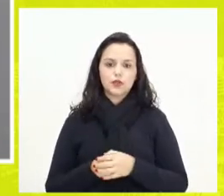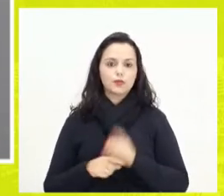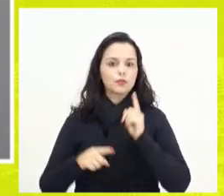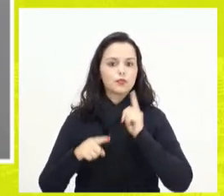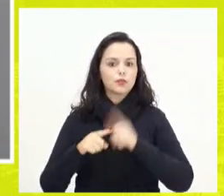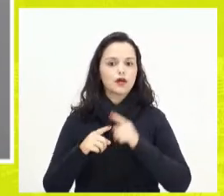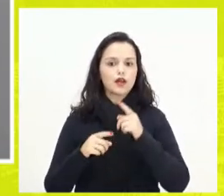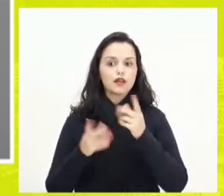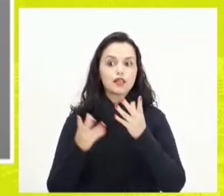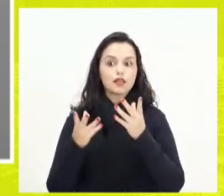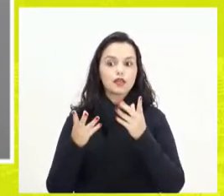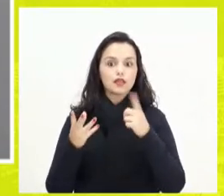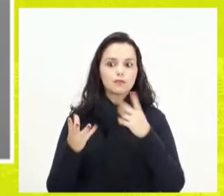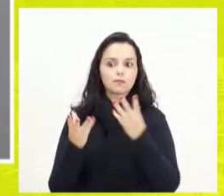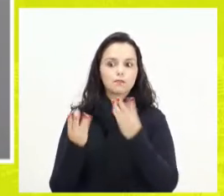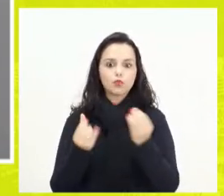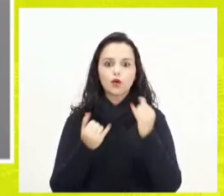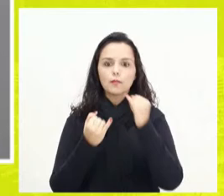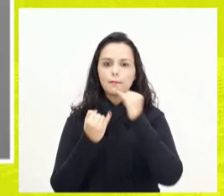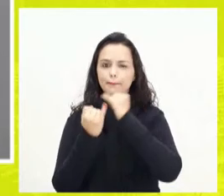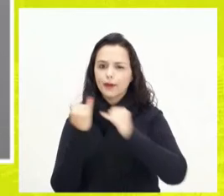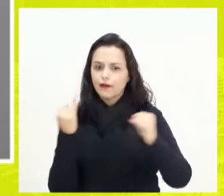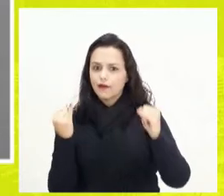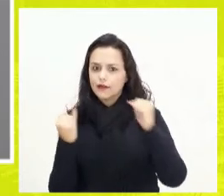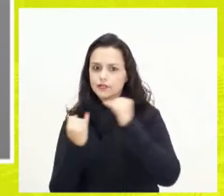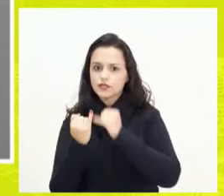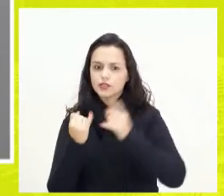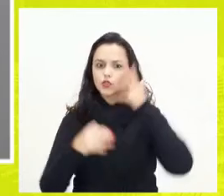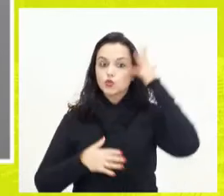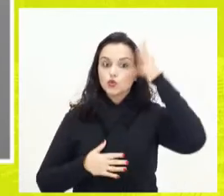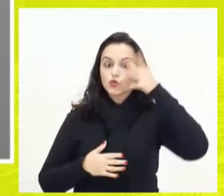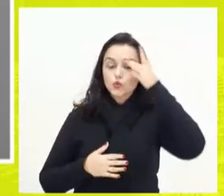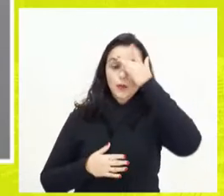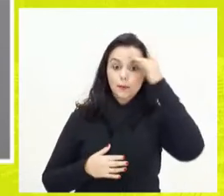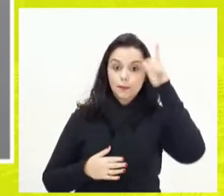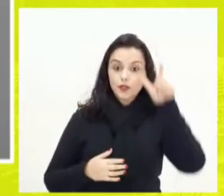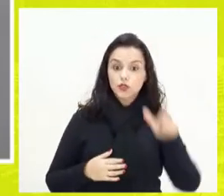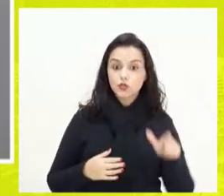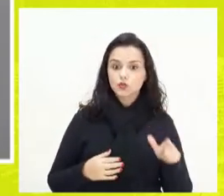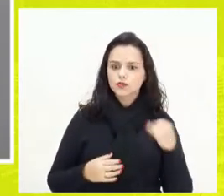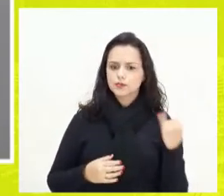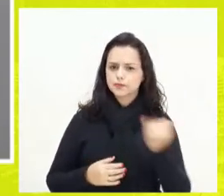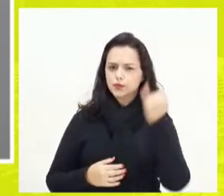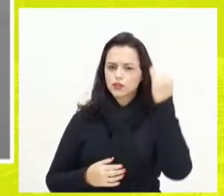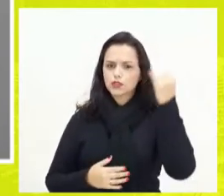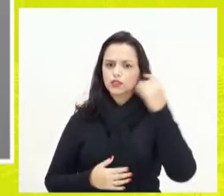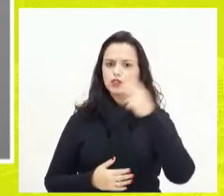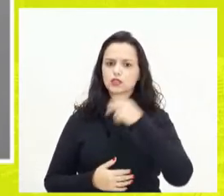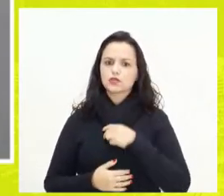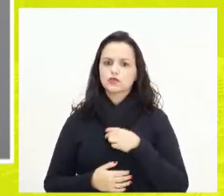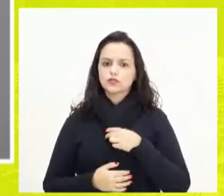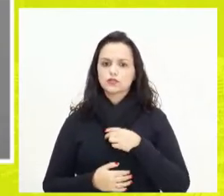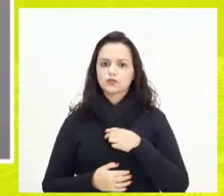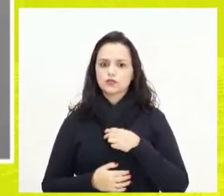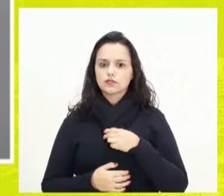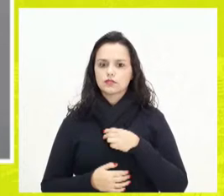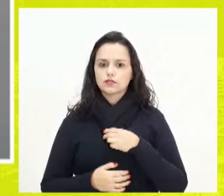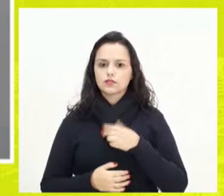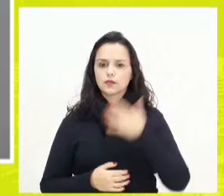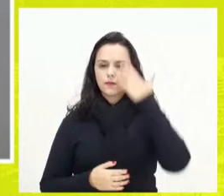november because i see a lot of similarities even in the speeches of important